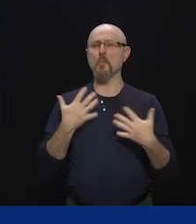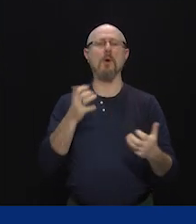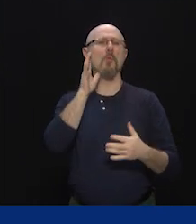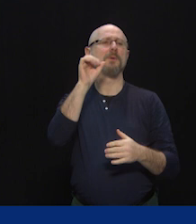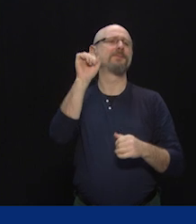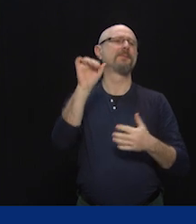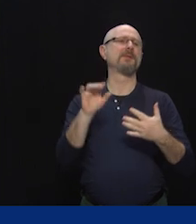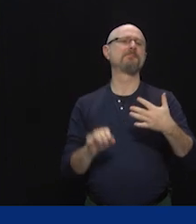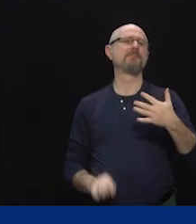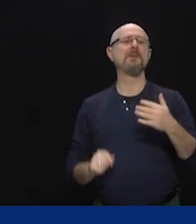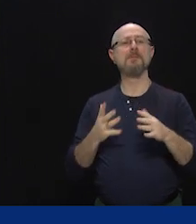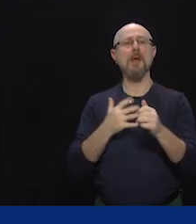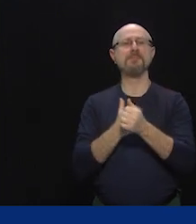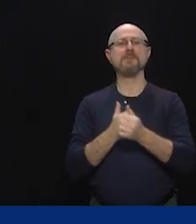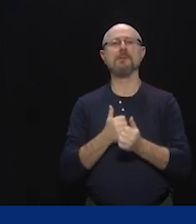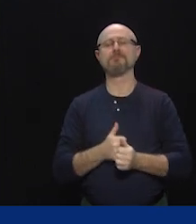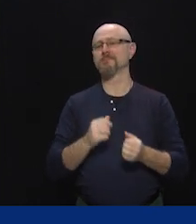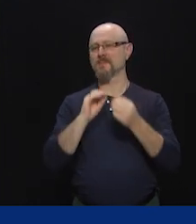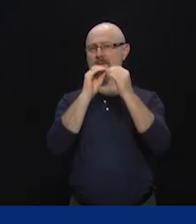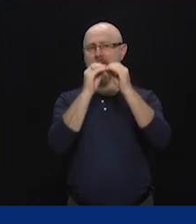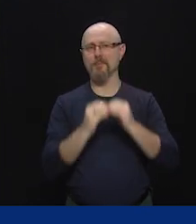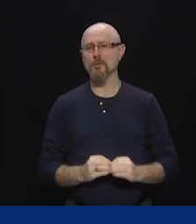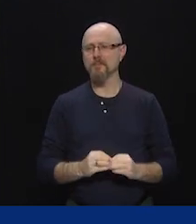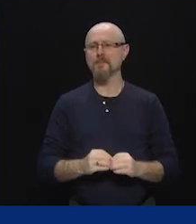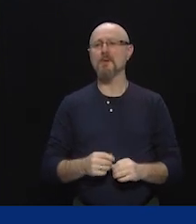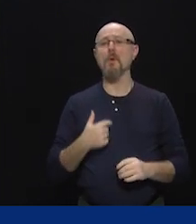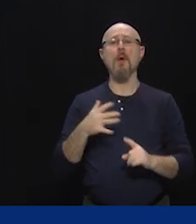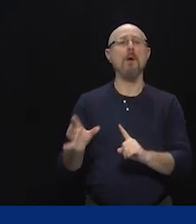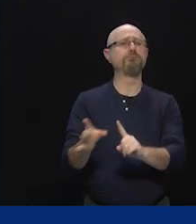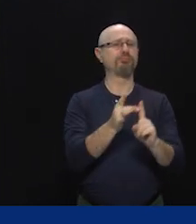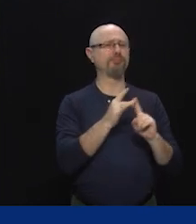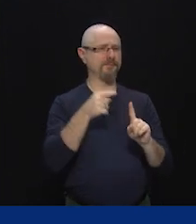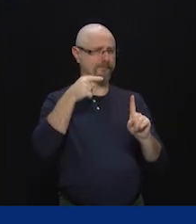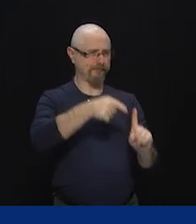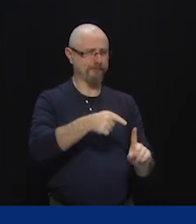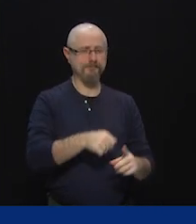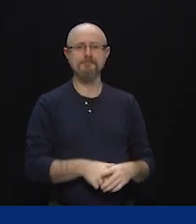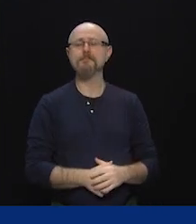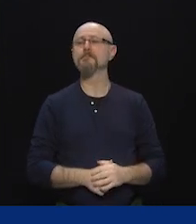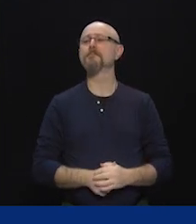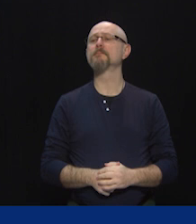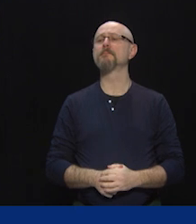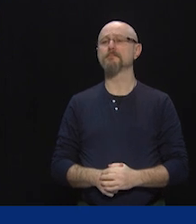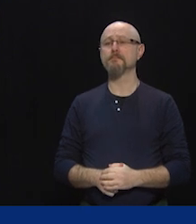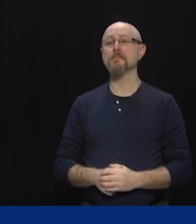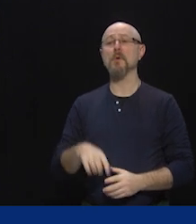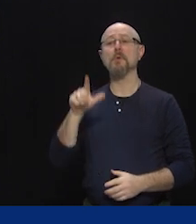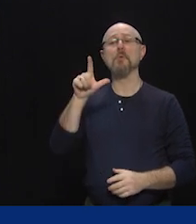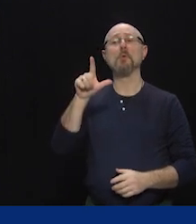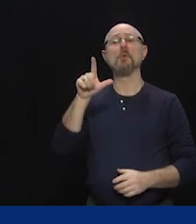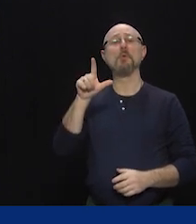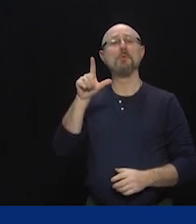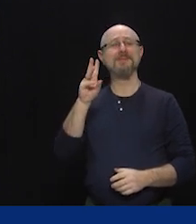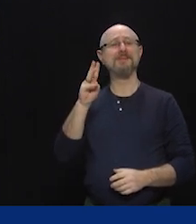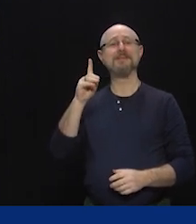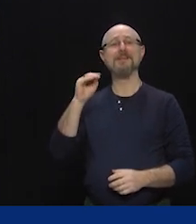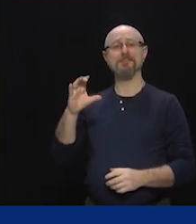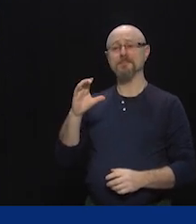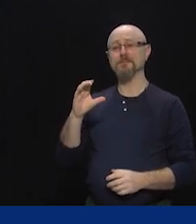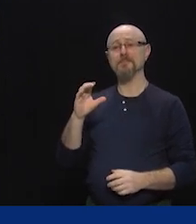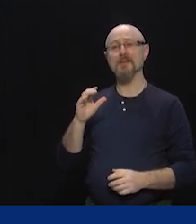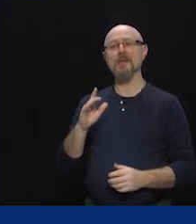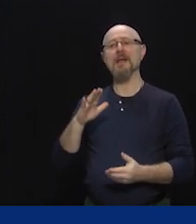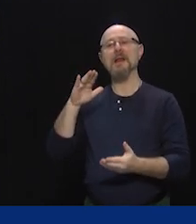numbers. Positive cases. We had a low number on the 26th because there's usually less on Sunday, so I don't